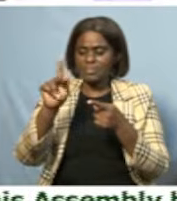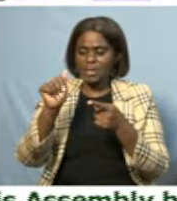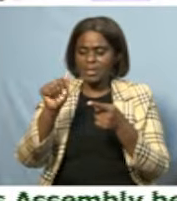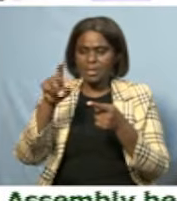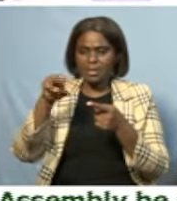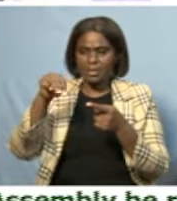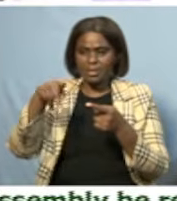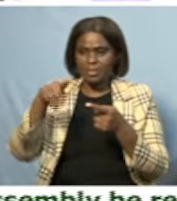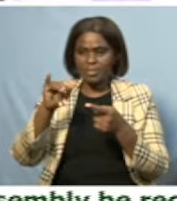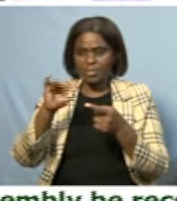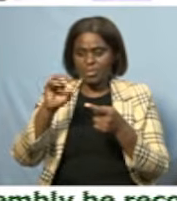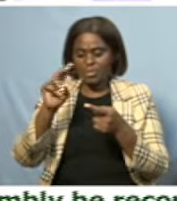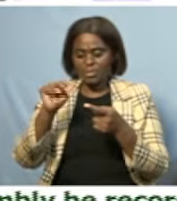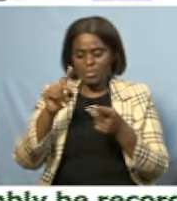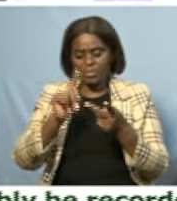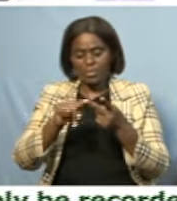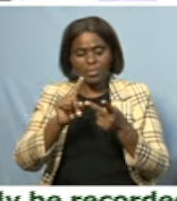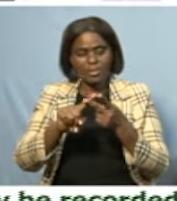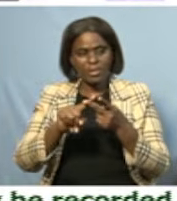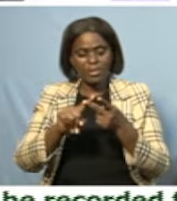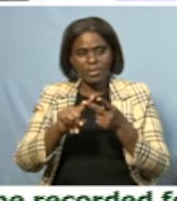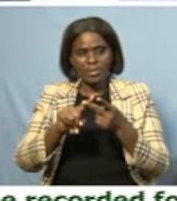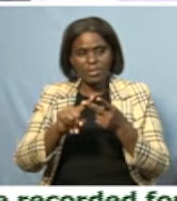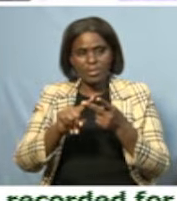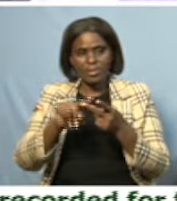Kampiongo and Honorable